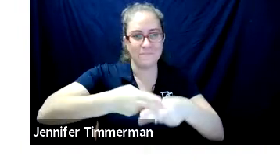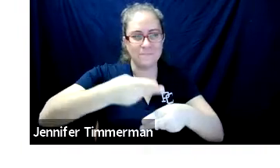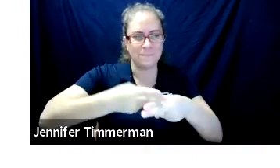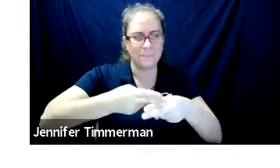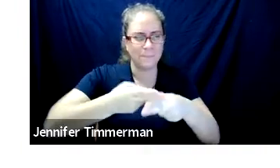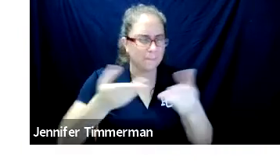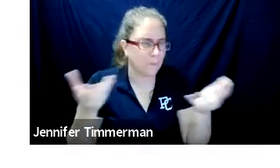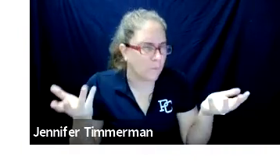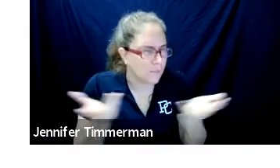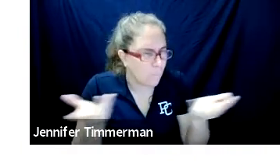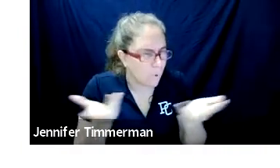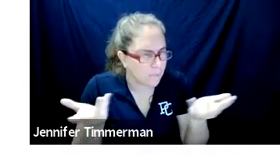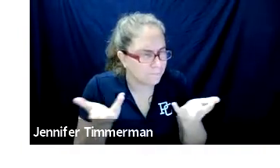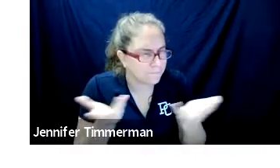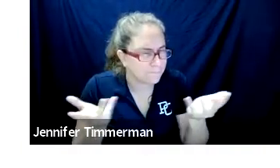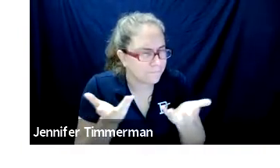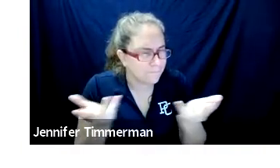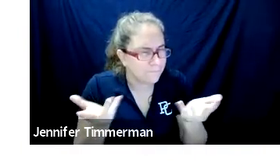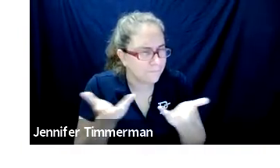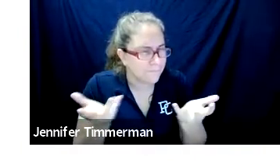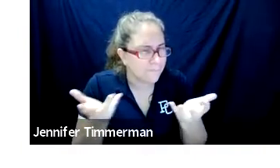name, what?